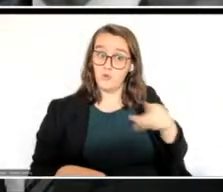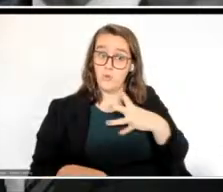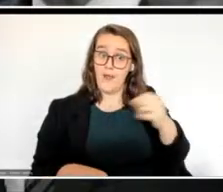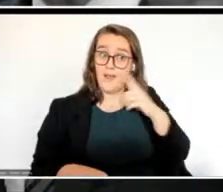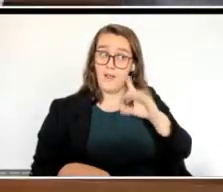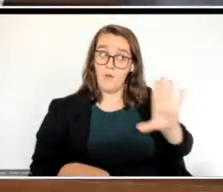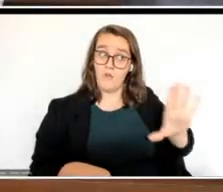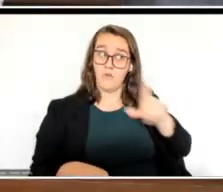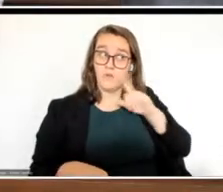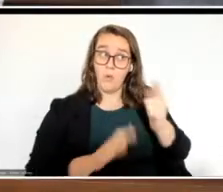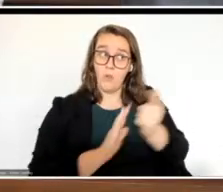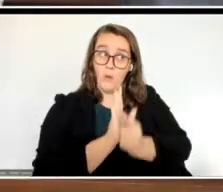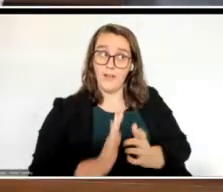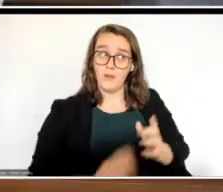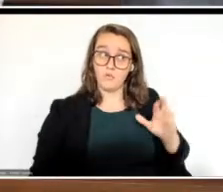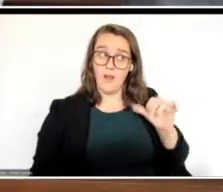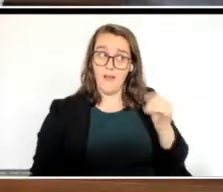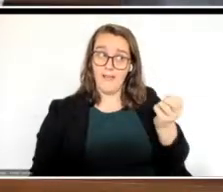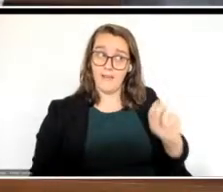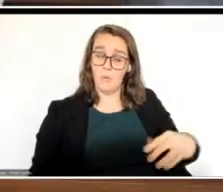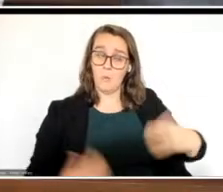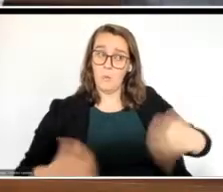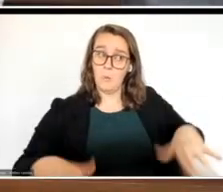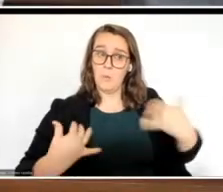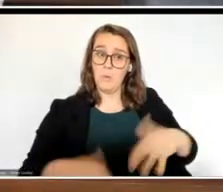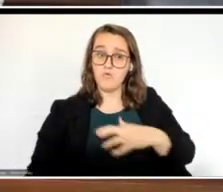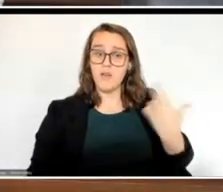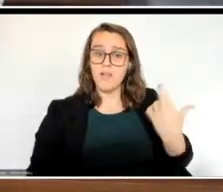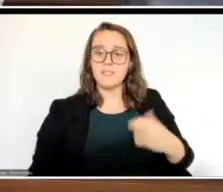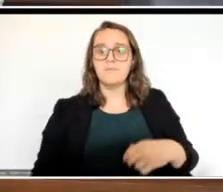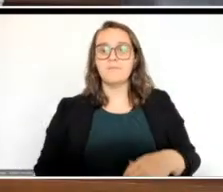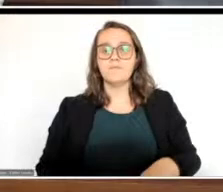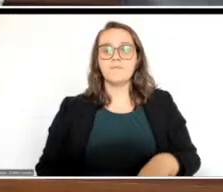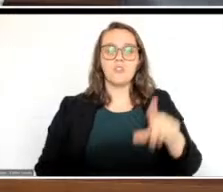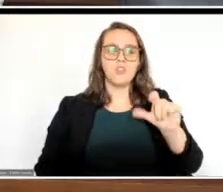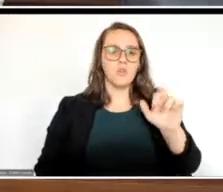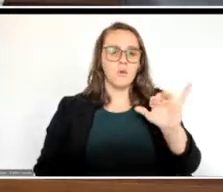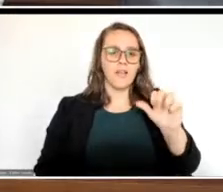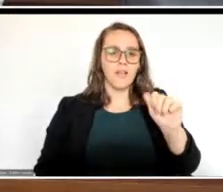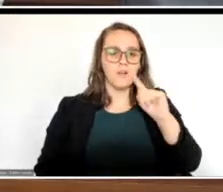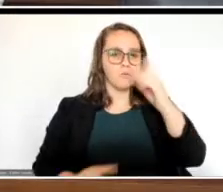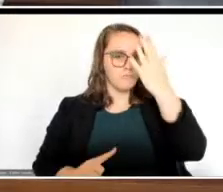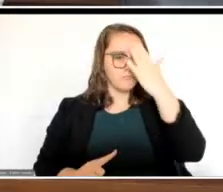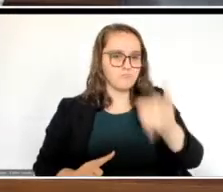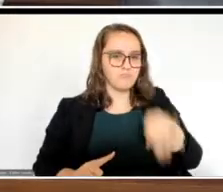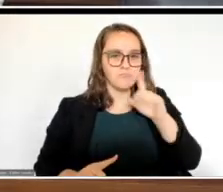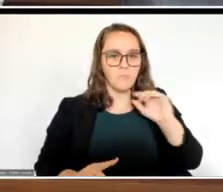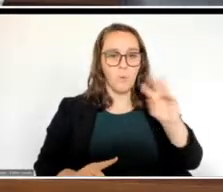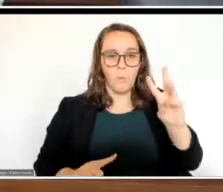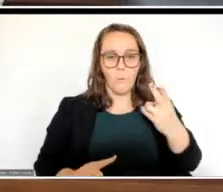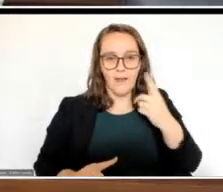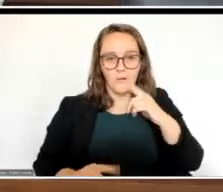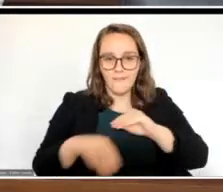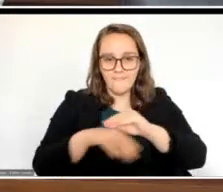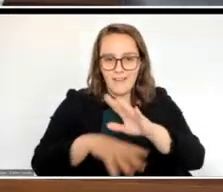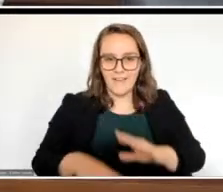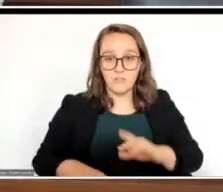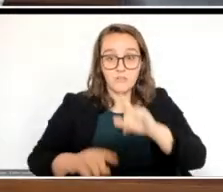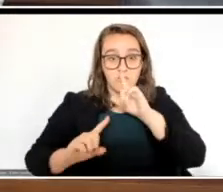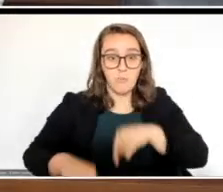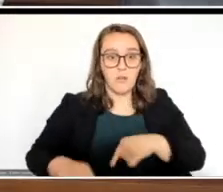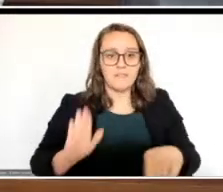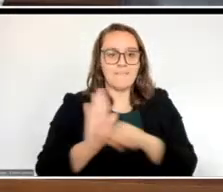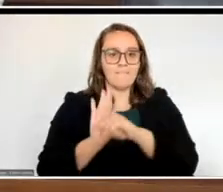risk. We know that President Trump's White House advisors reacted negatively. Immediately after the